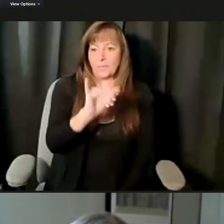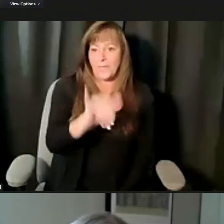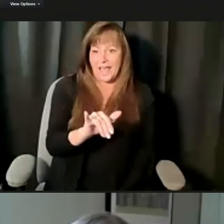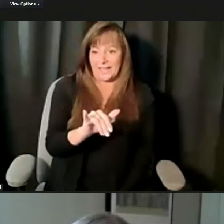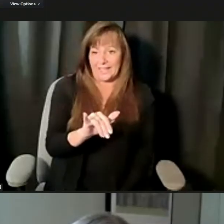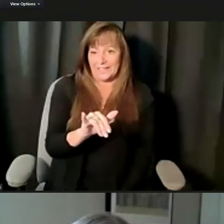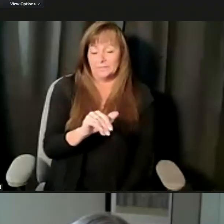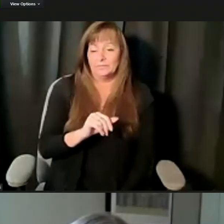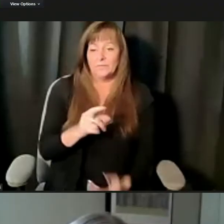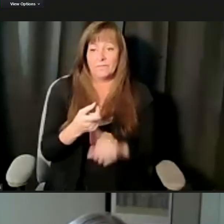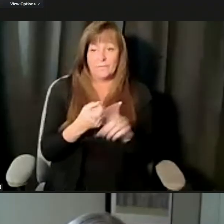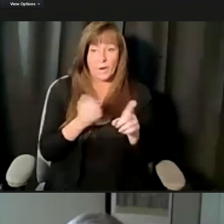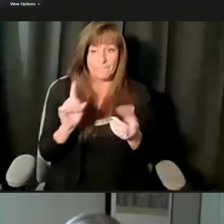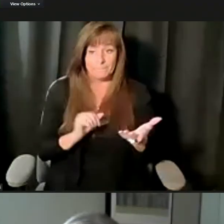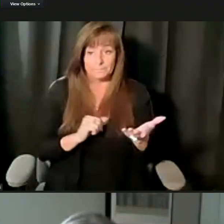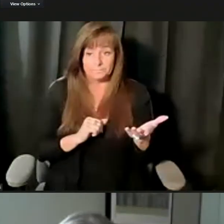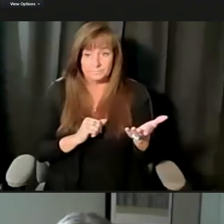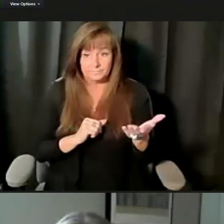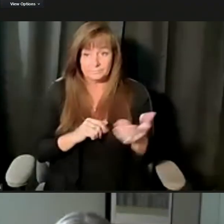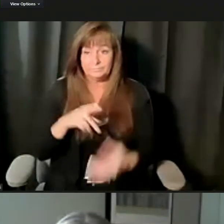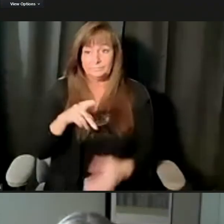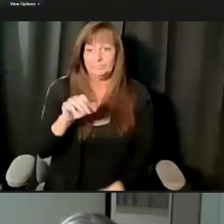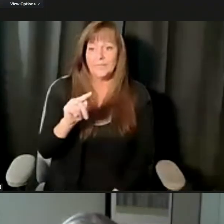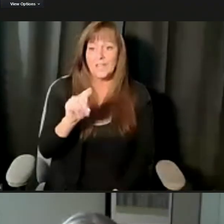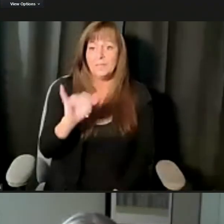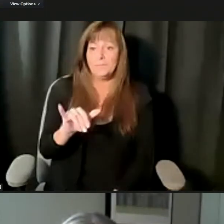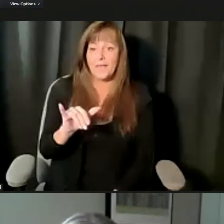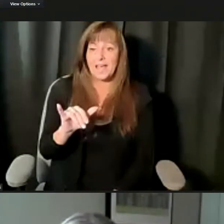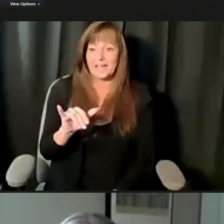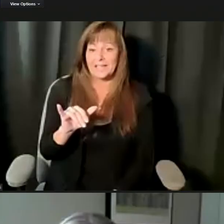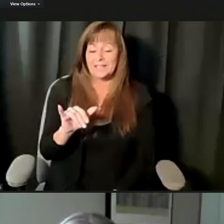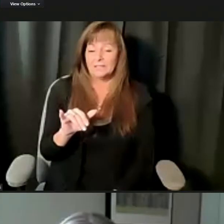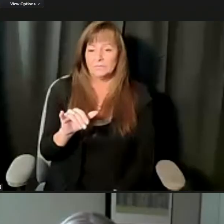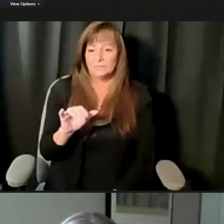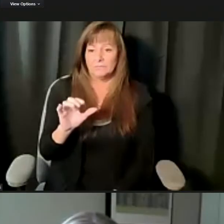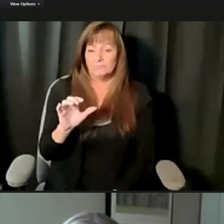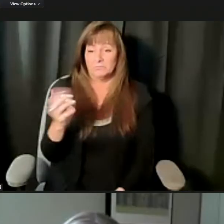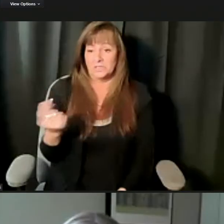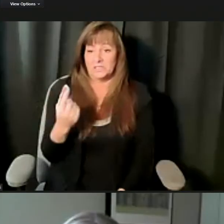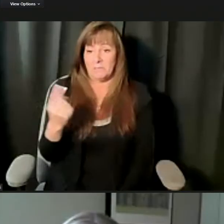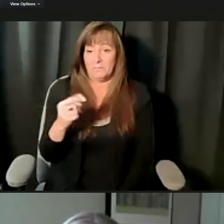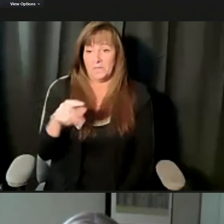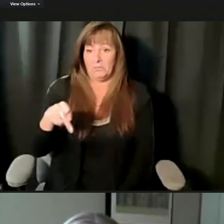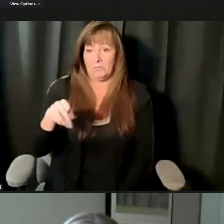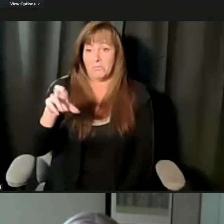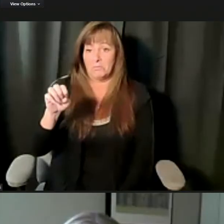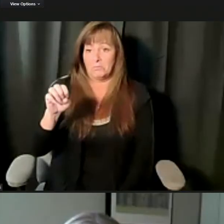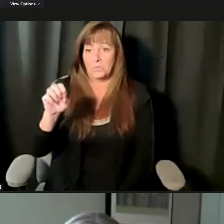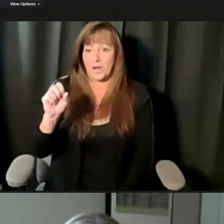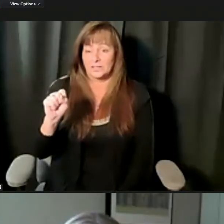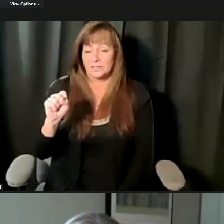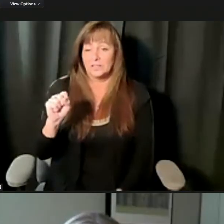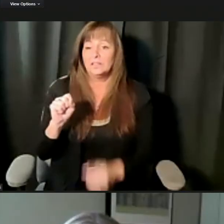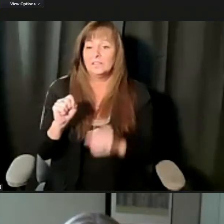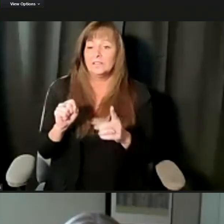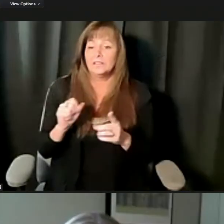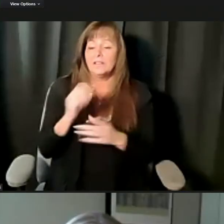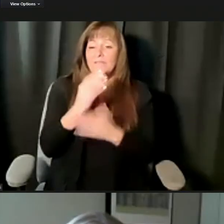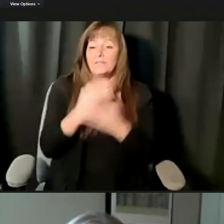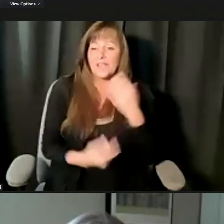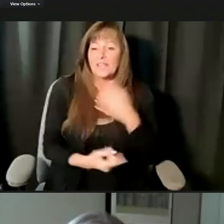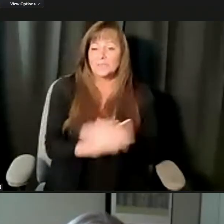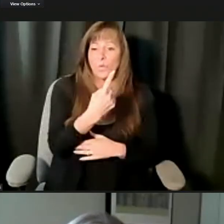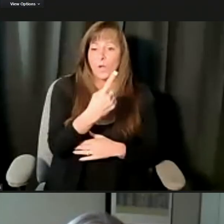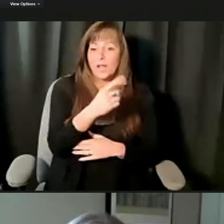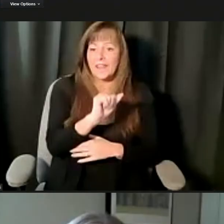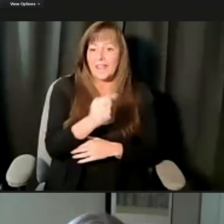with. Hi, this is Patty Nyberg with the Associated Press. Going off of the previous question about phase 1A, 1B, is